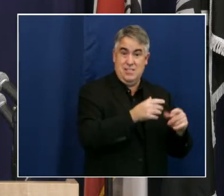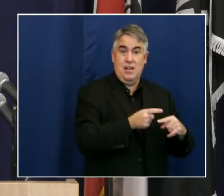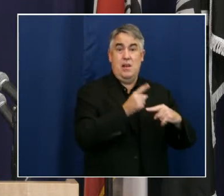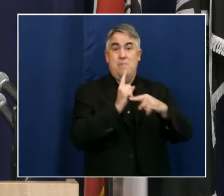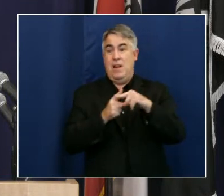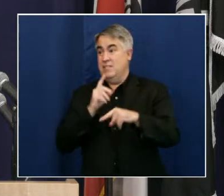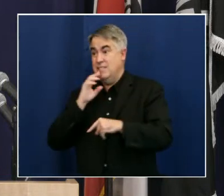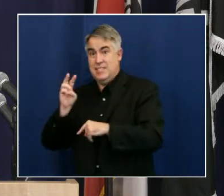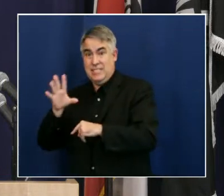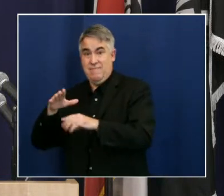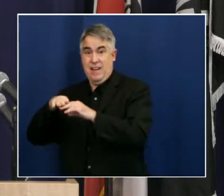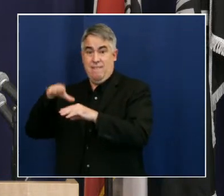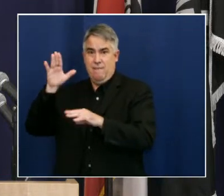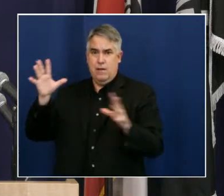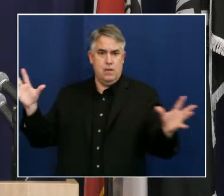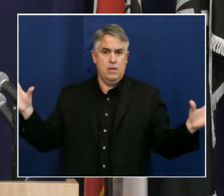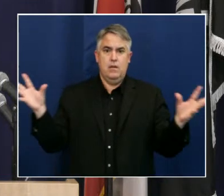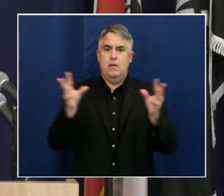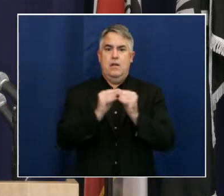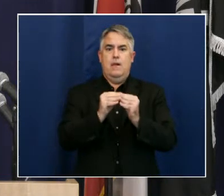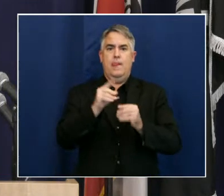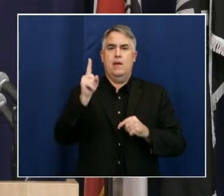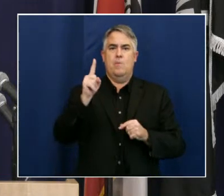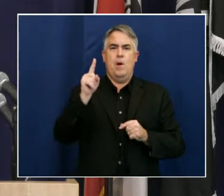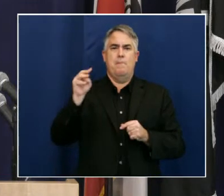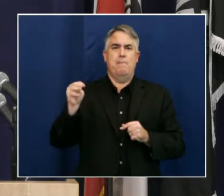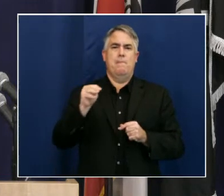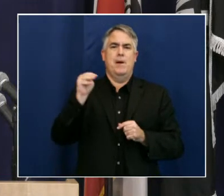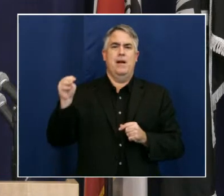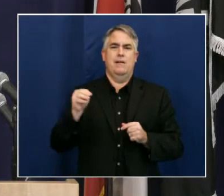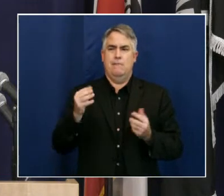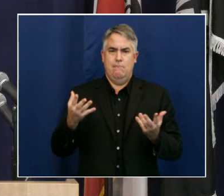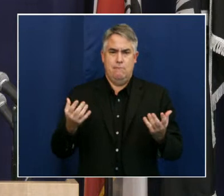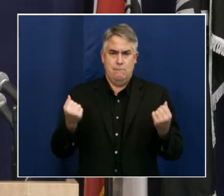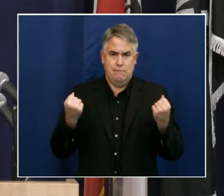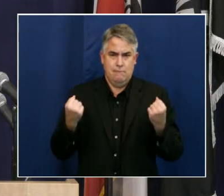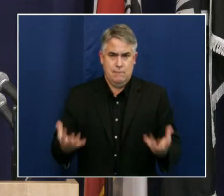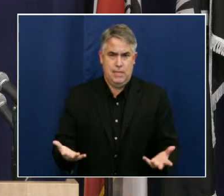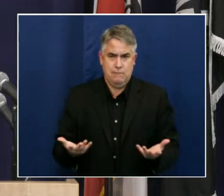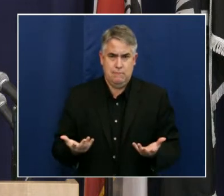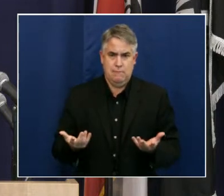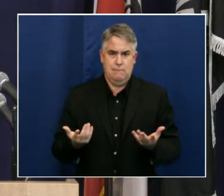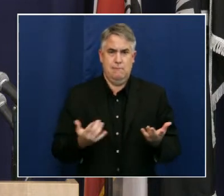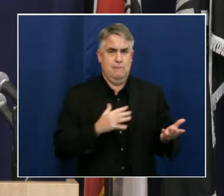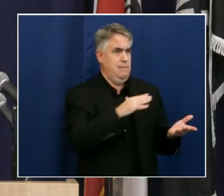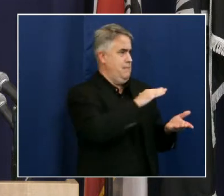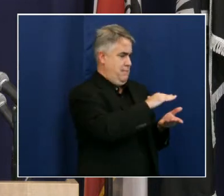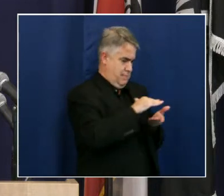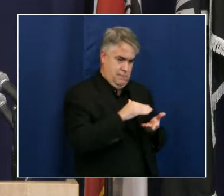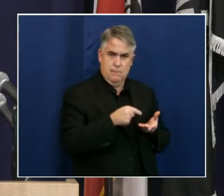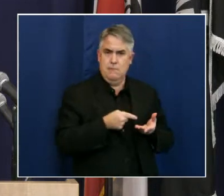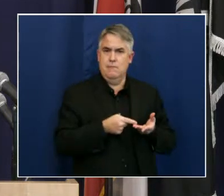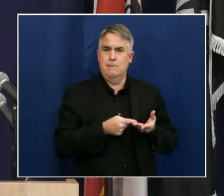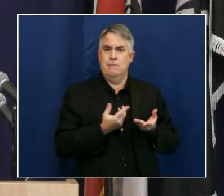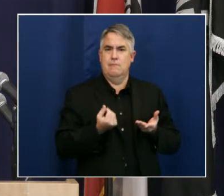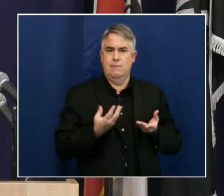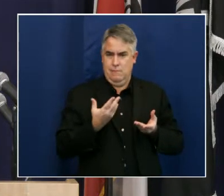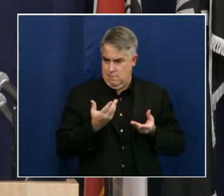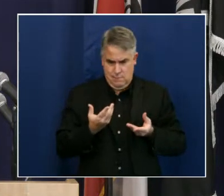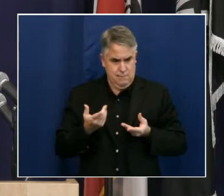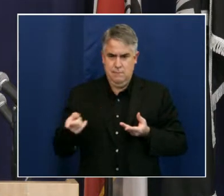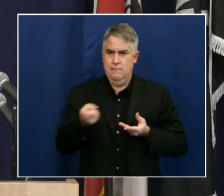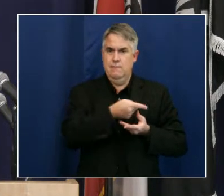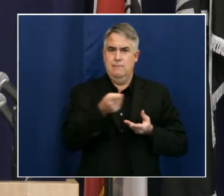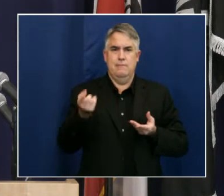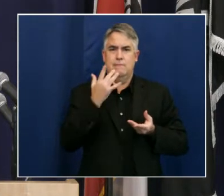that no county in California has available to give them. And I think it is important context that we put in that we need people to